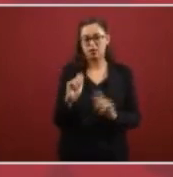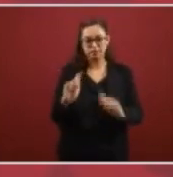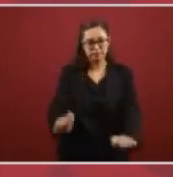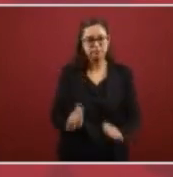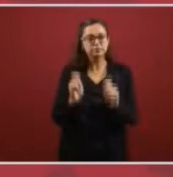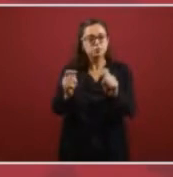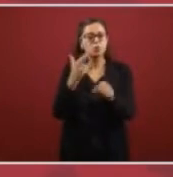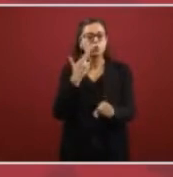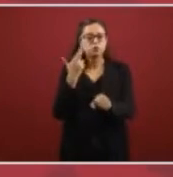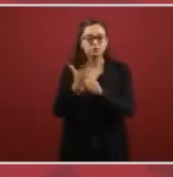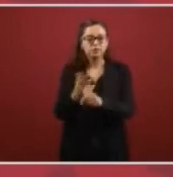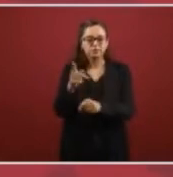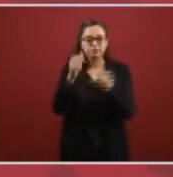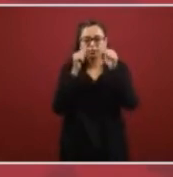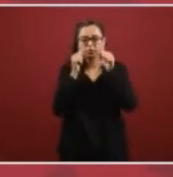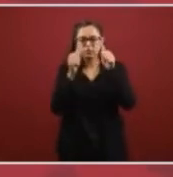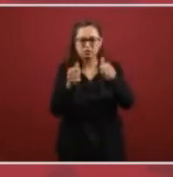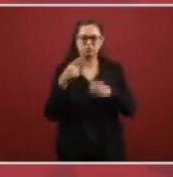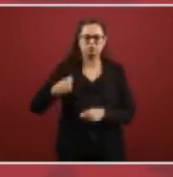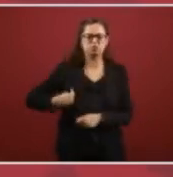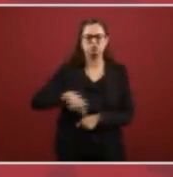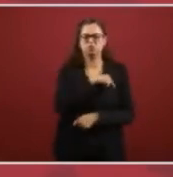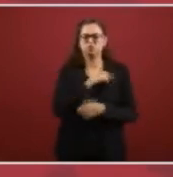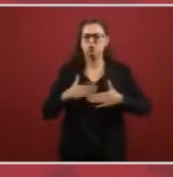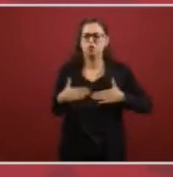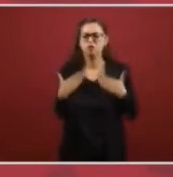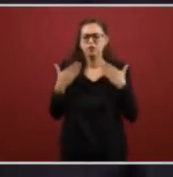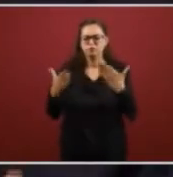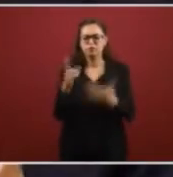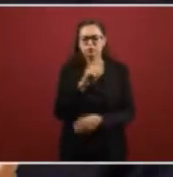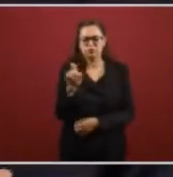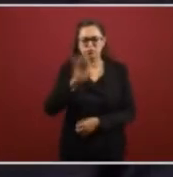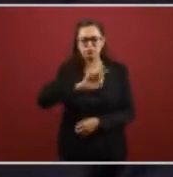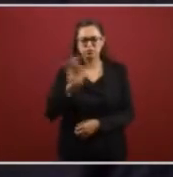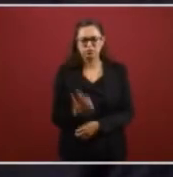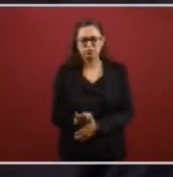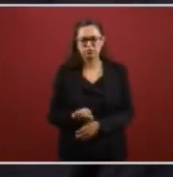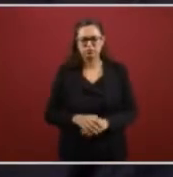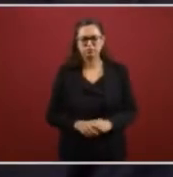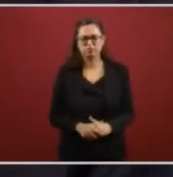And we have all the confidence in her for Claudia.